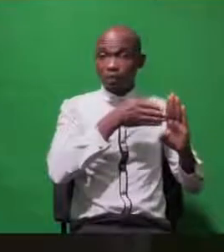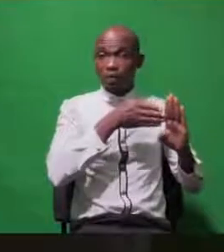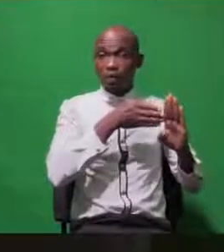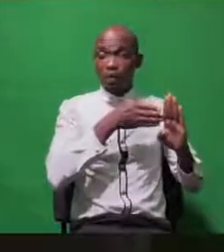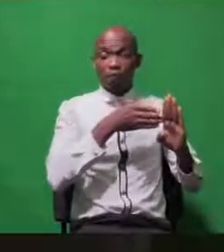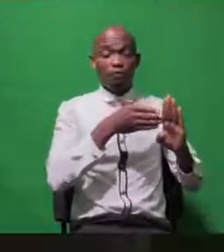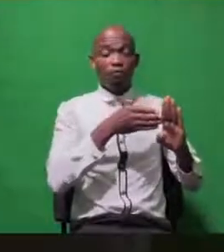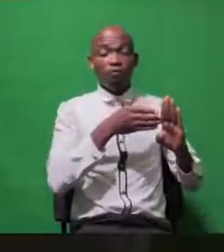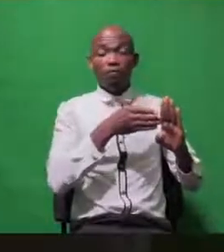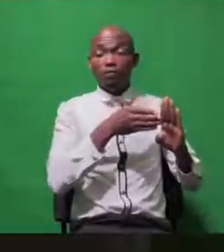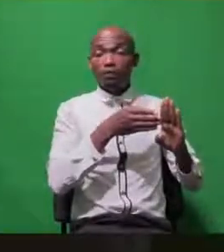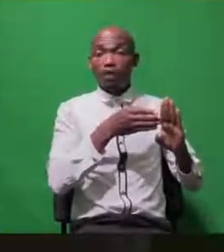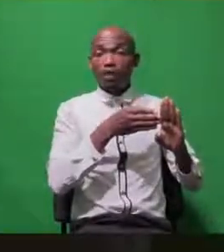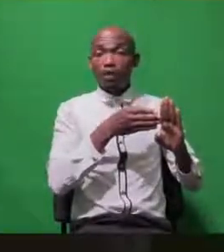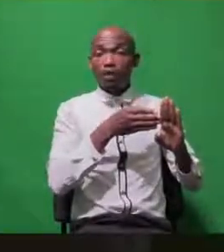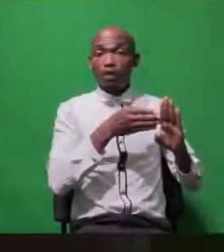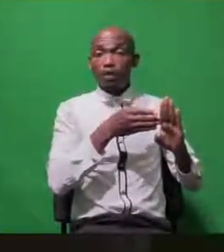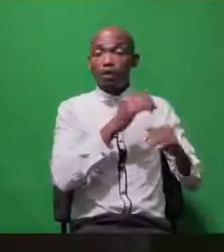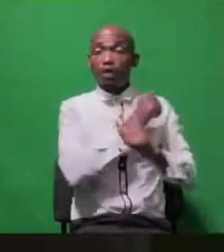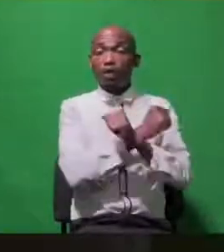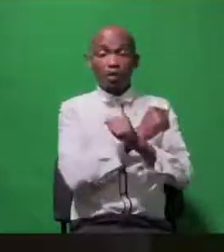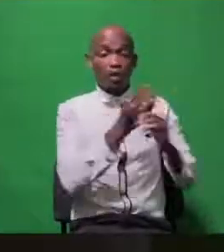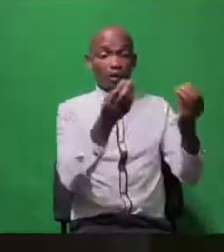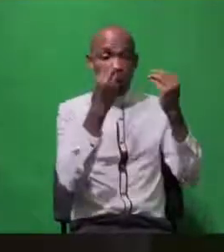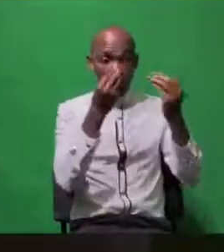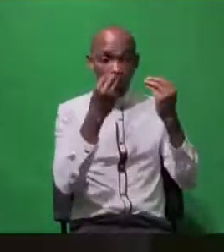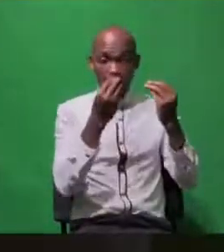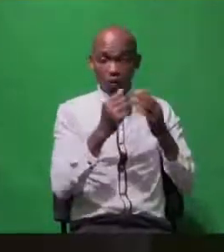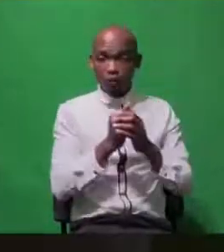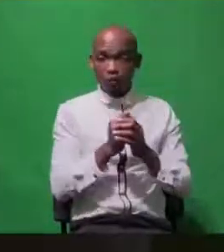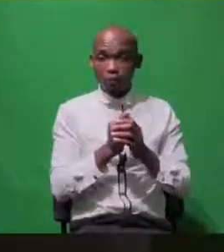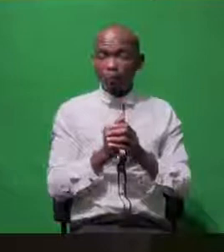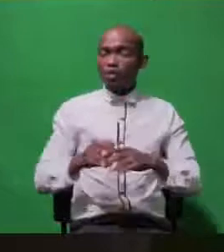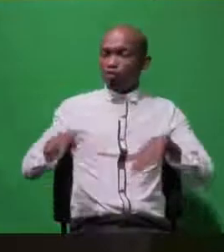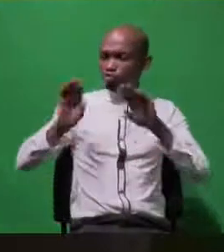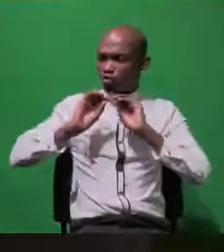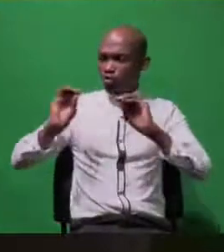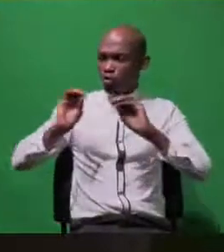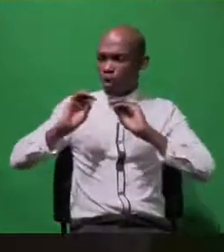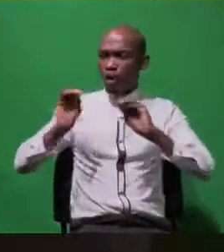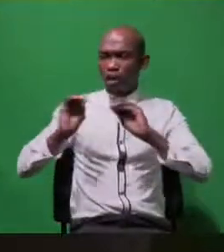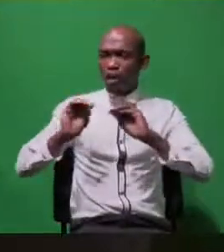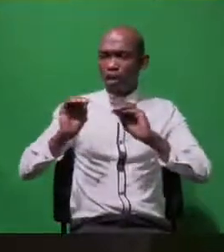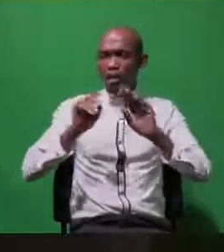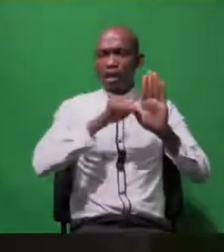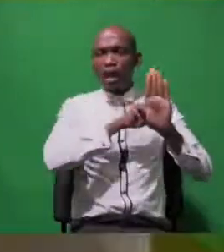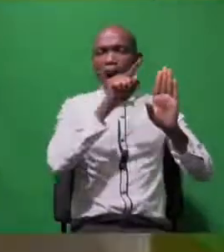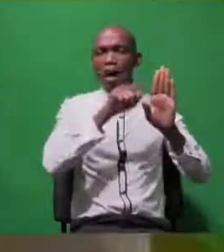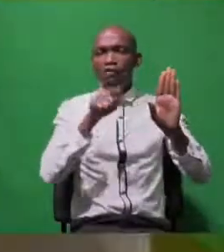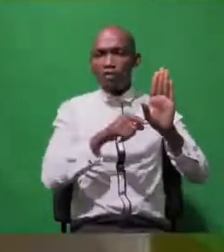education was to train the African